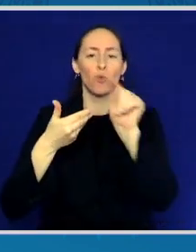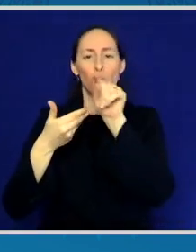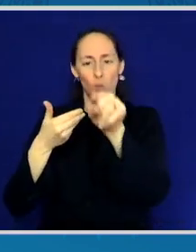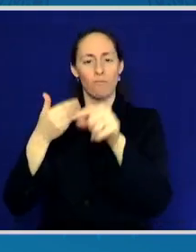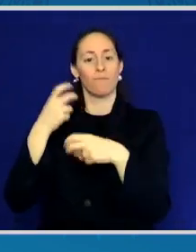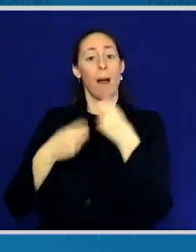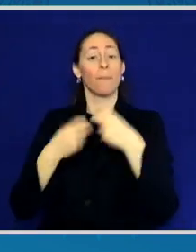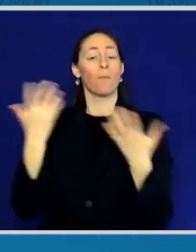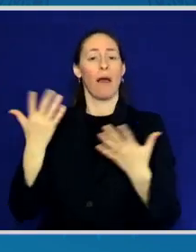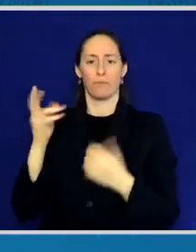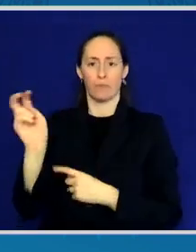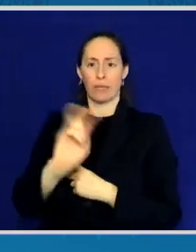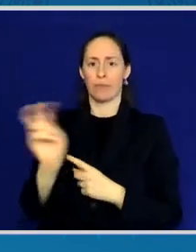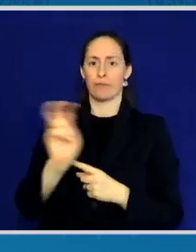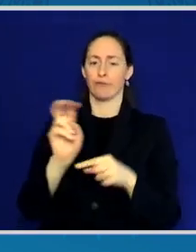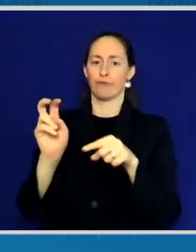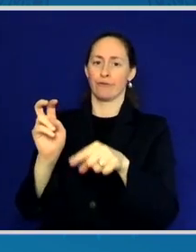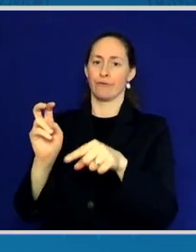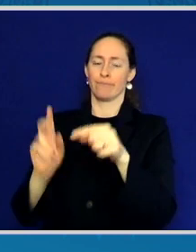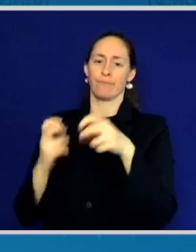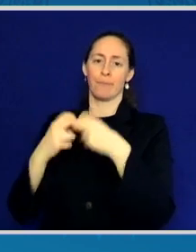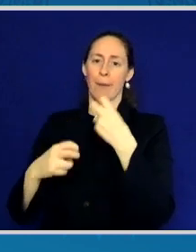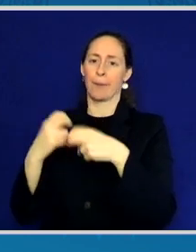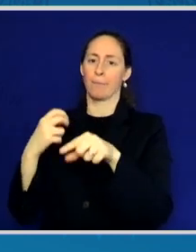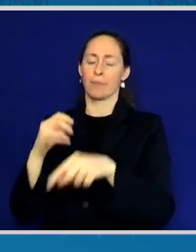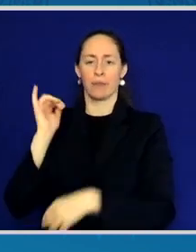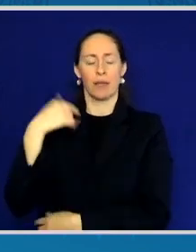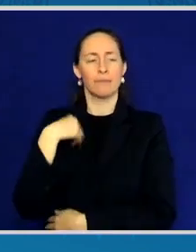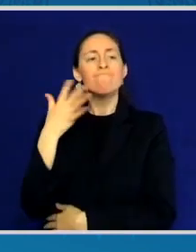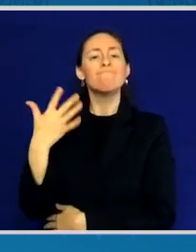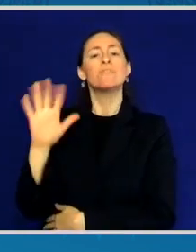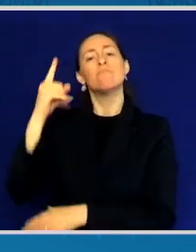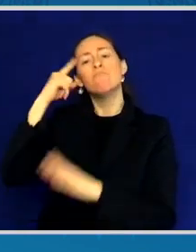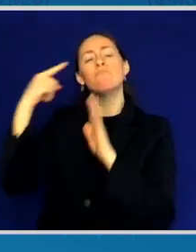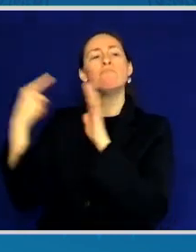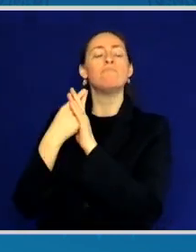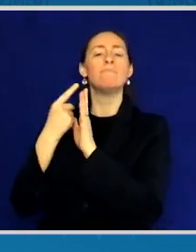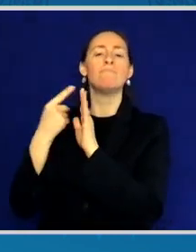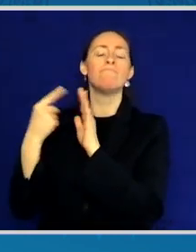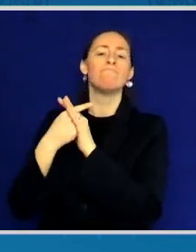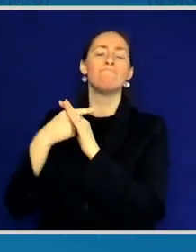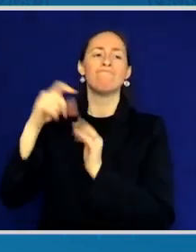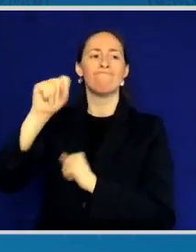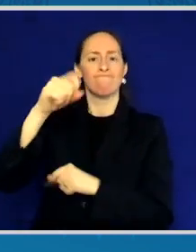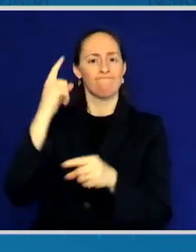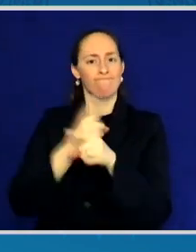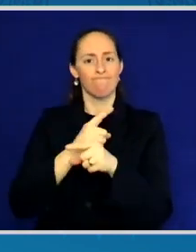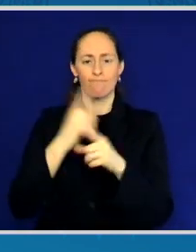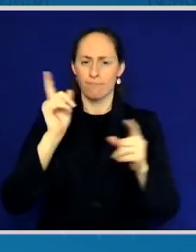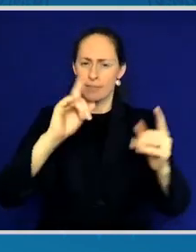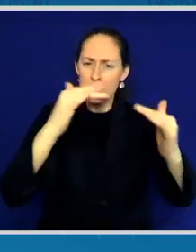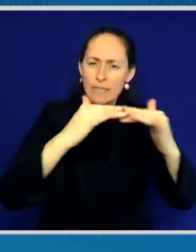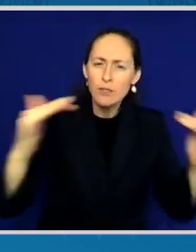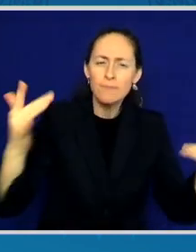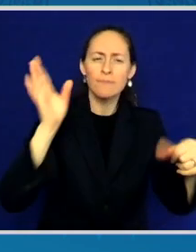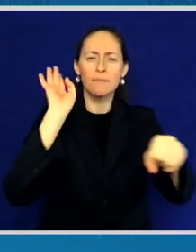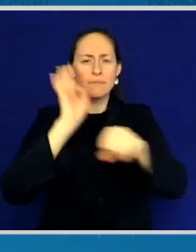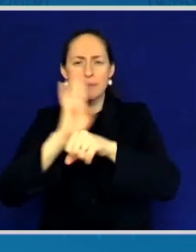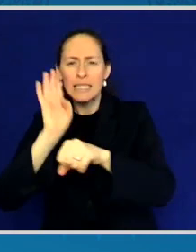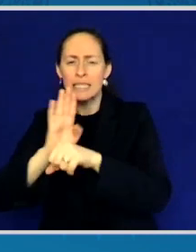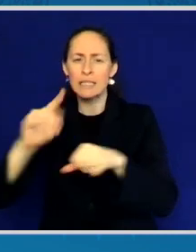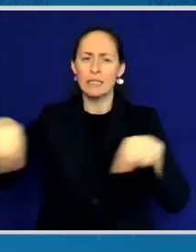what really put it on our radar, that throughout our entire region, we have such a wonderful diversity of industry and companies and opportunities,